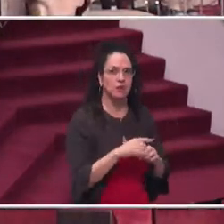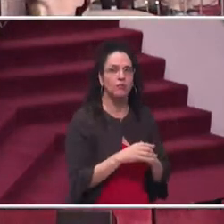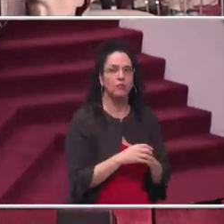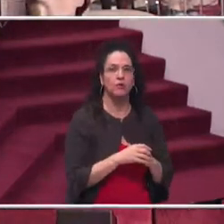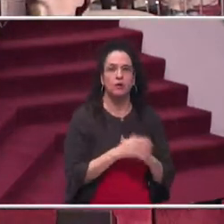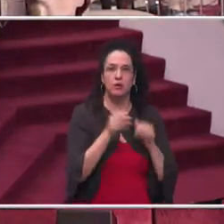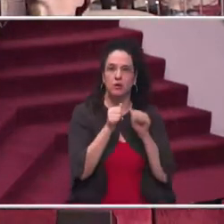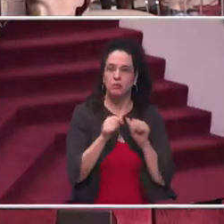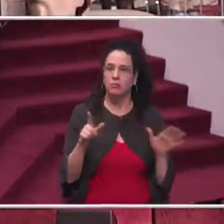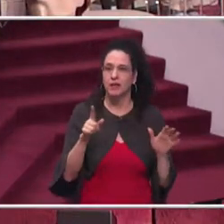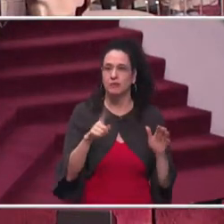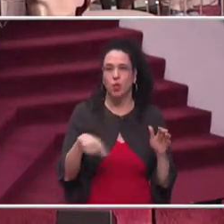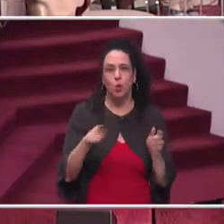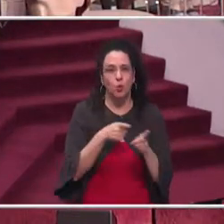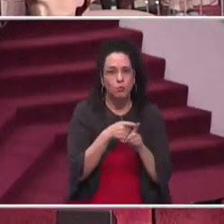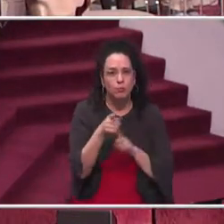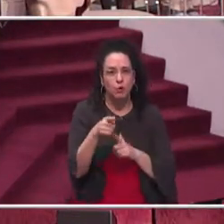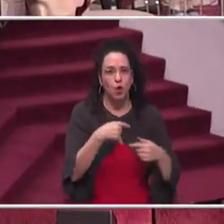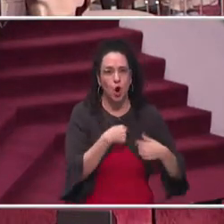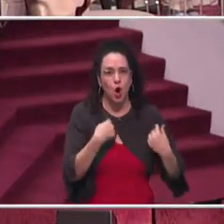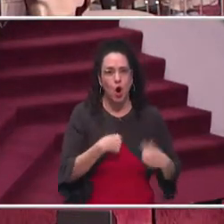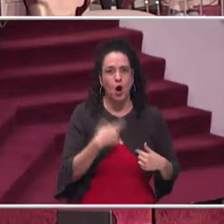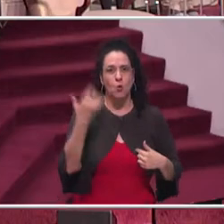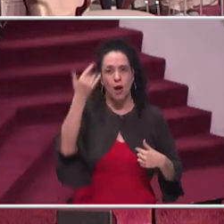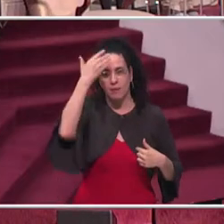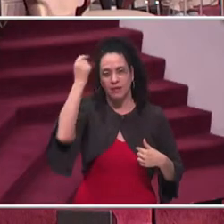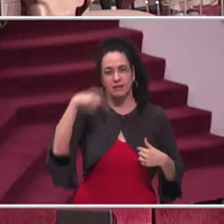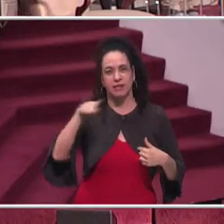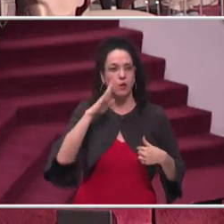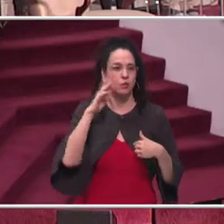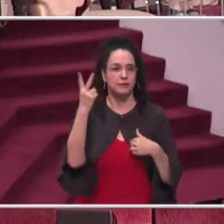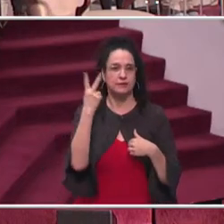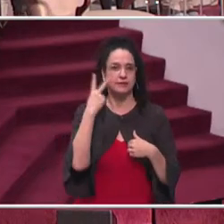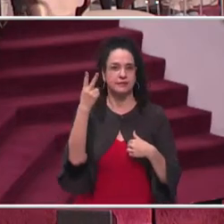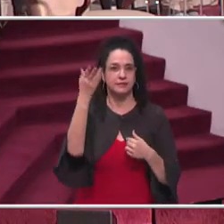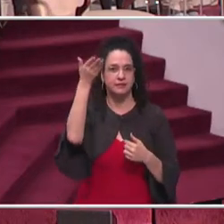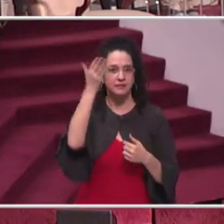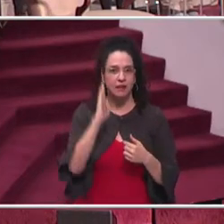Blessed are the pure in heart, for they shall see God.